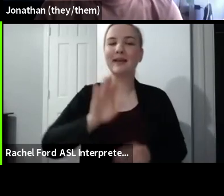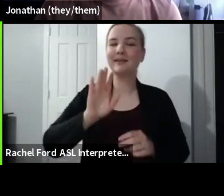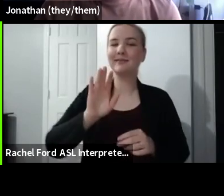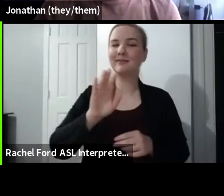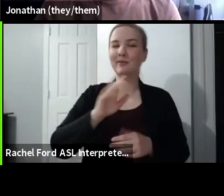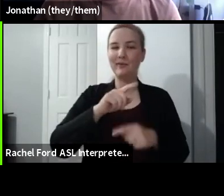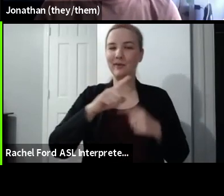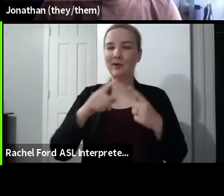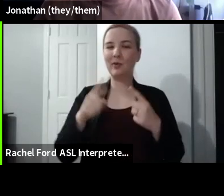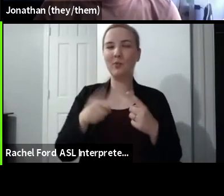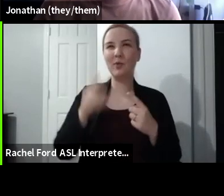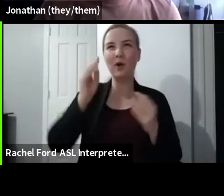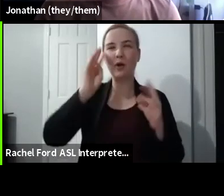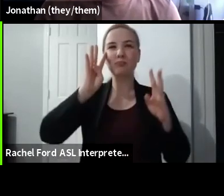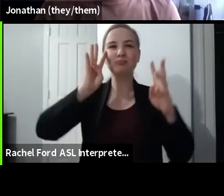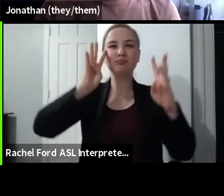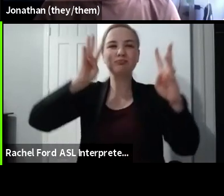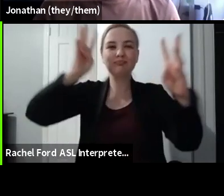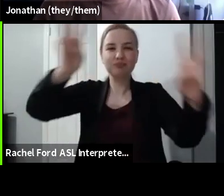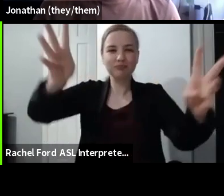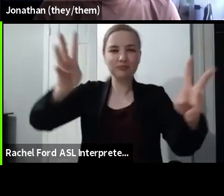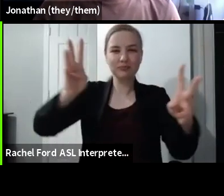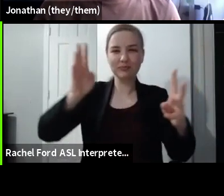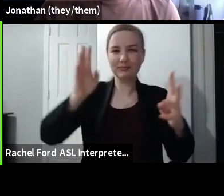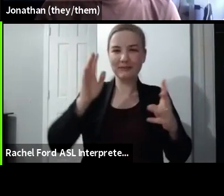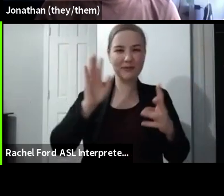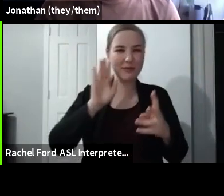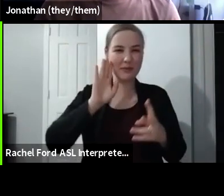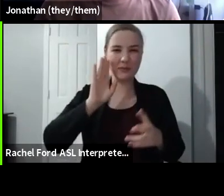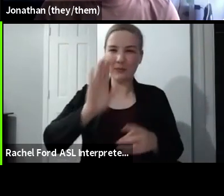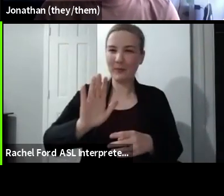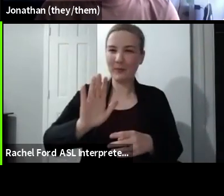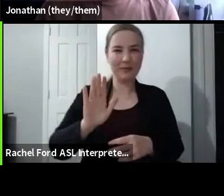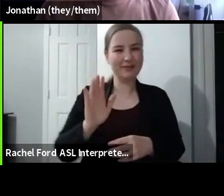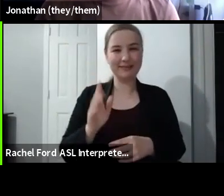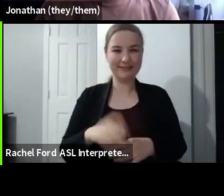and literally. Oh, it's like thyme? What? Spices?